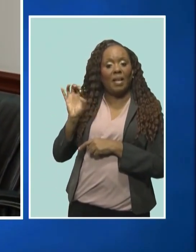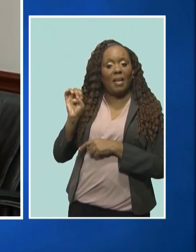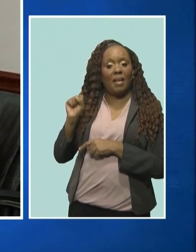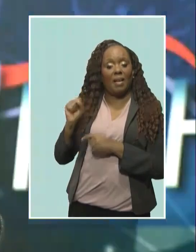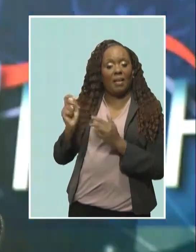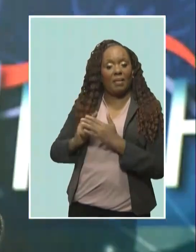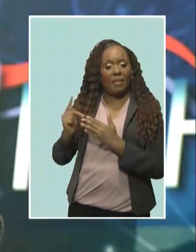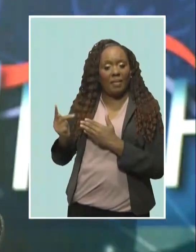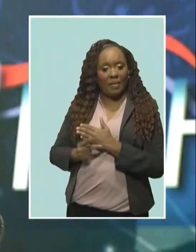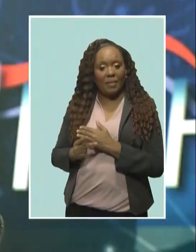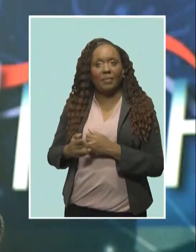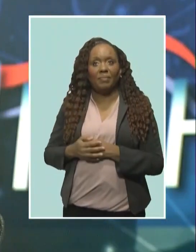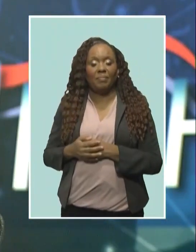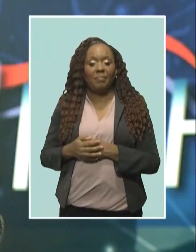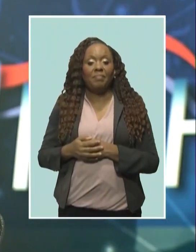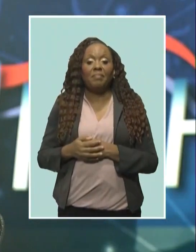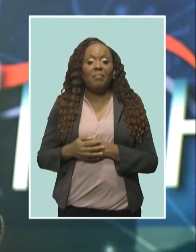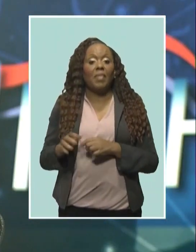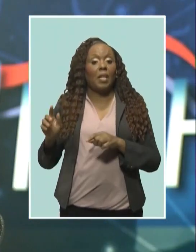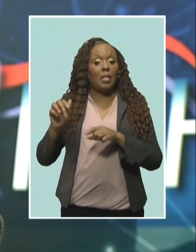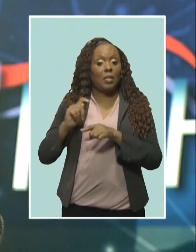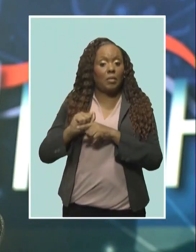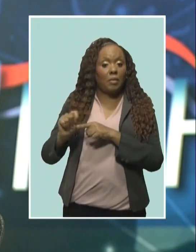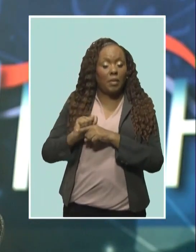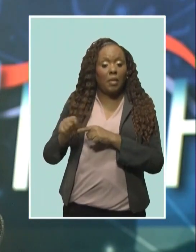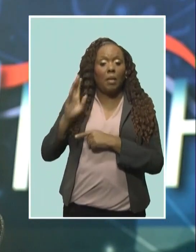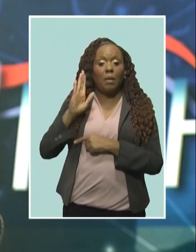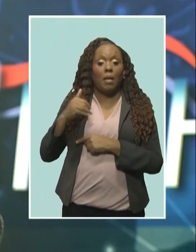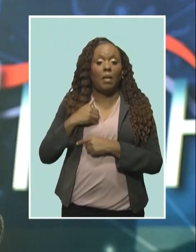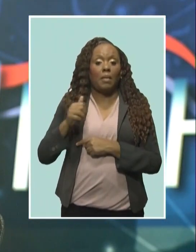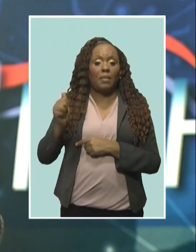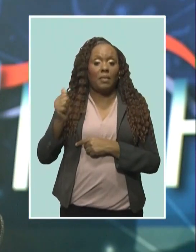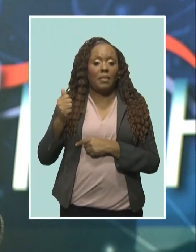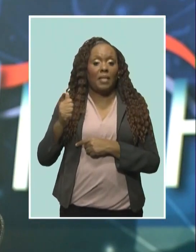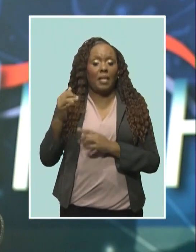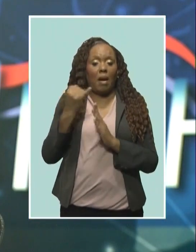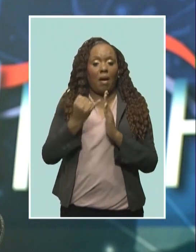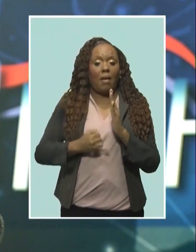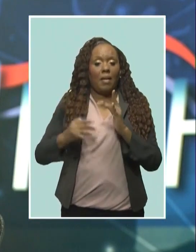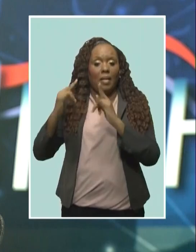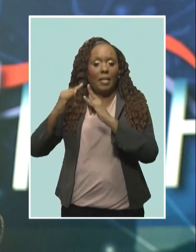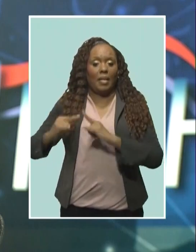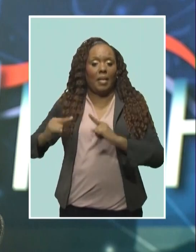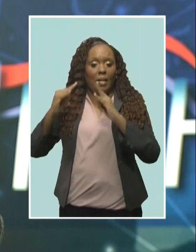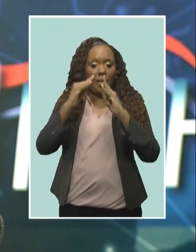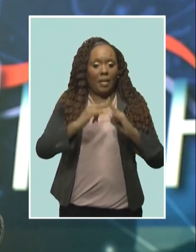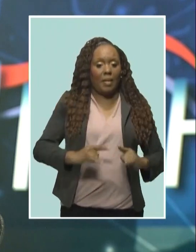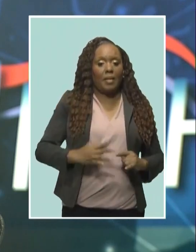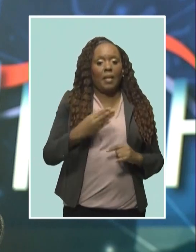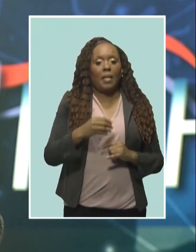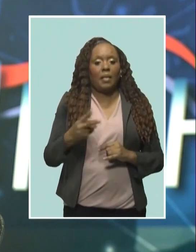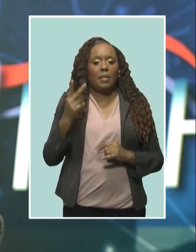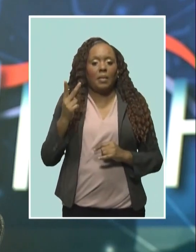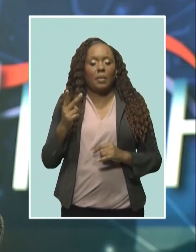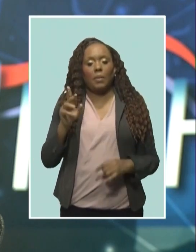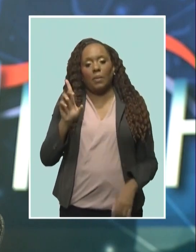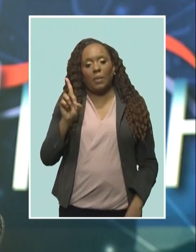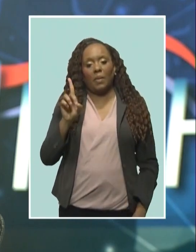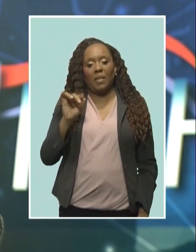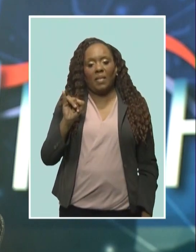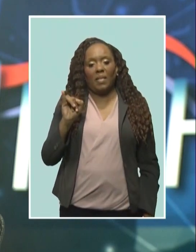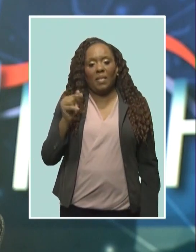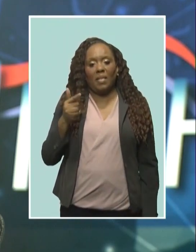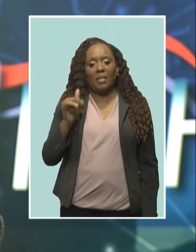Entrepreneurship Scheme. The Next Step Training Initiative will also be hosting 10 arts camps and 2 digital media camps, along with